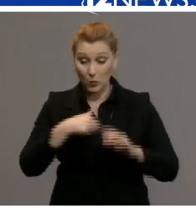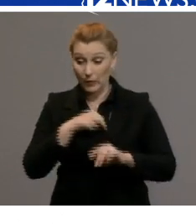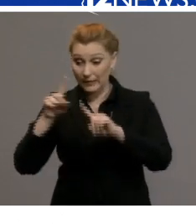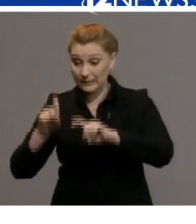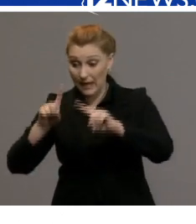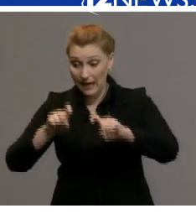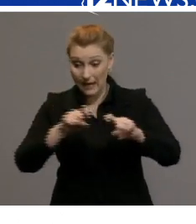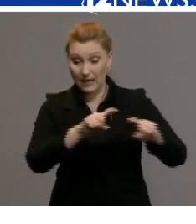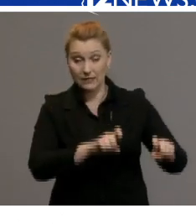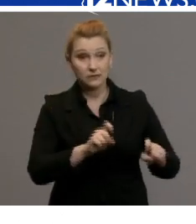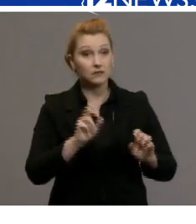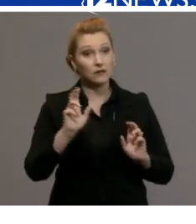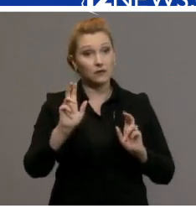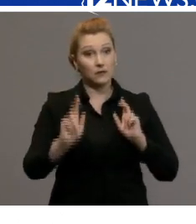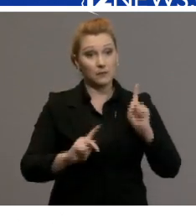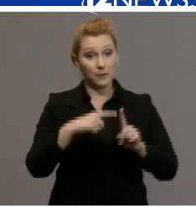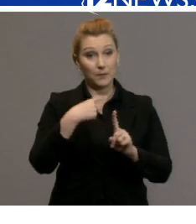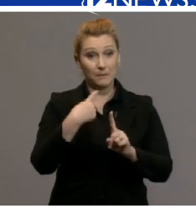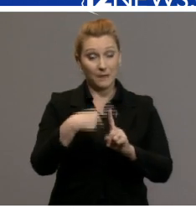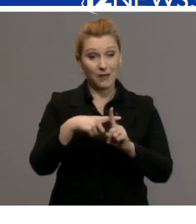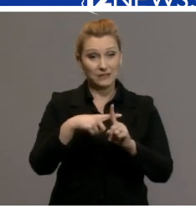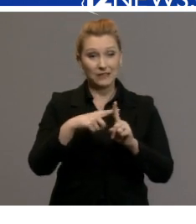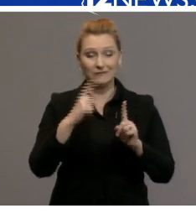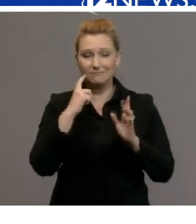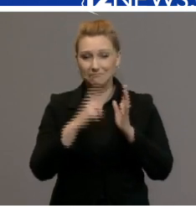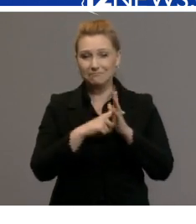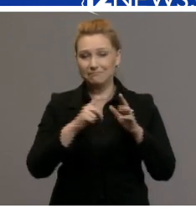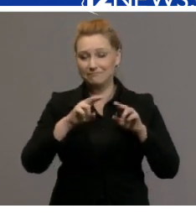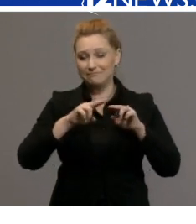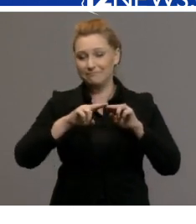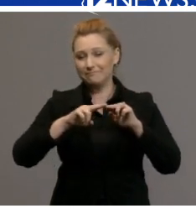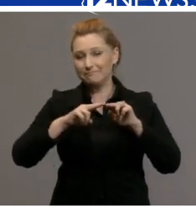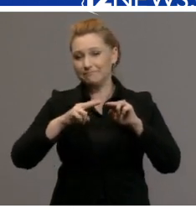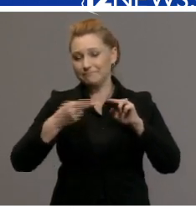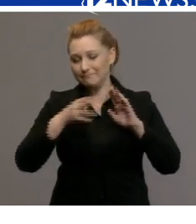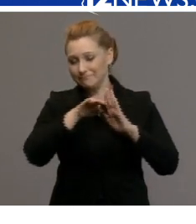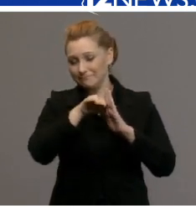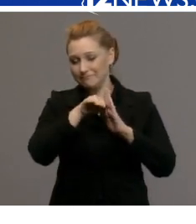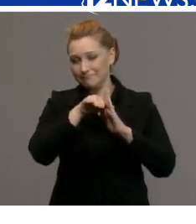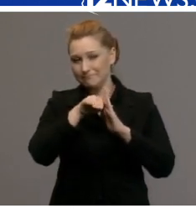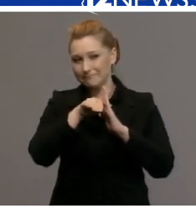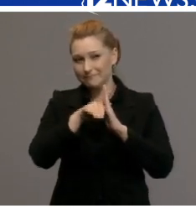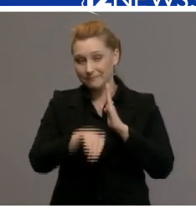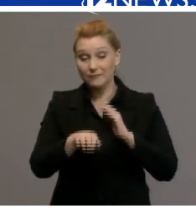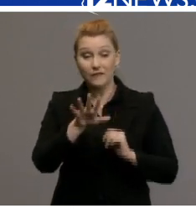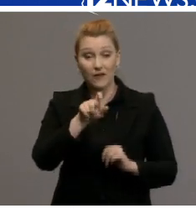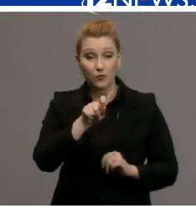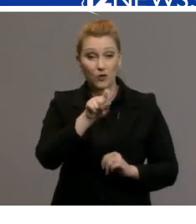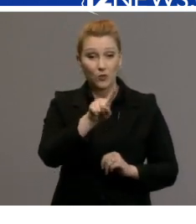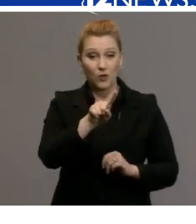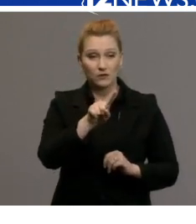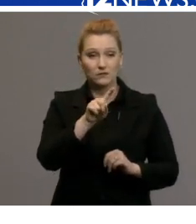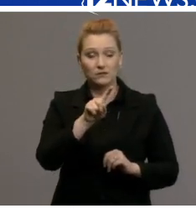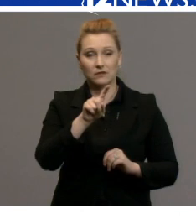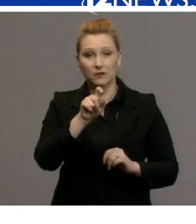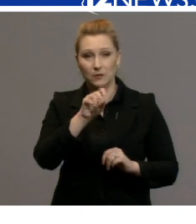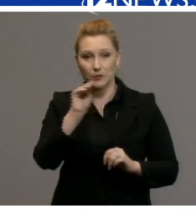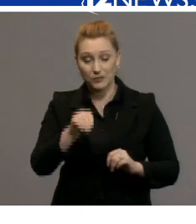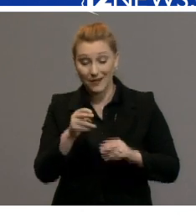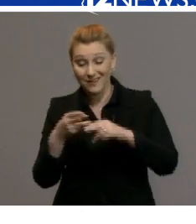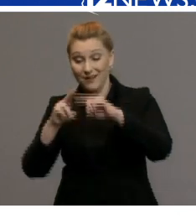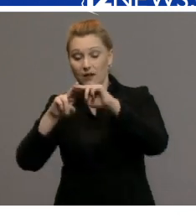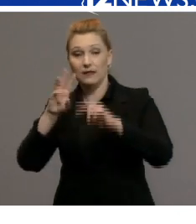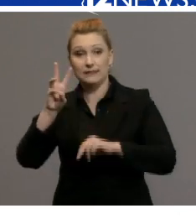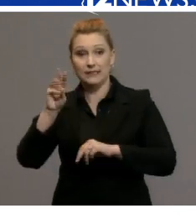COVID-19. You can see the last 2 weeks from 5.1% to 6% and 6% to